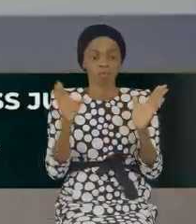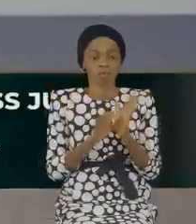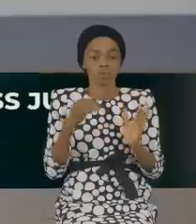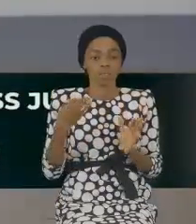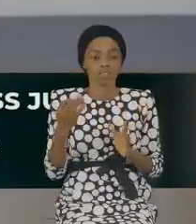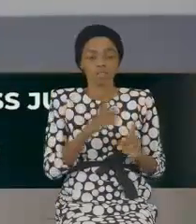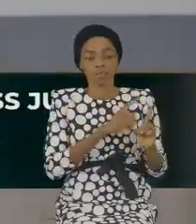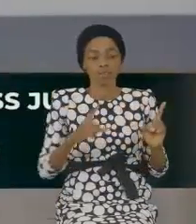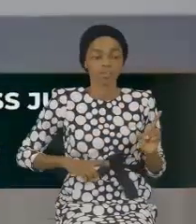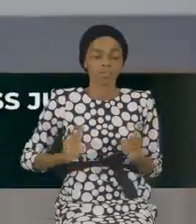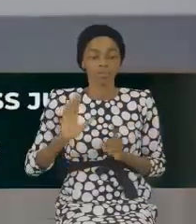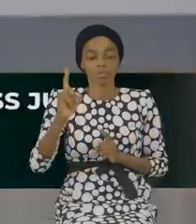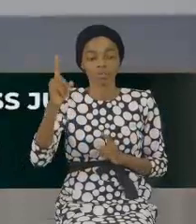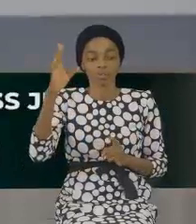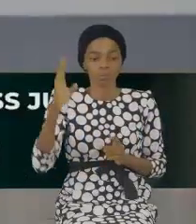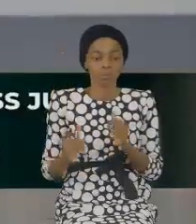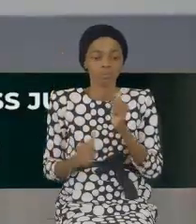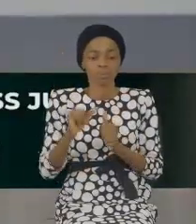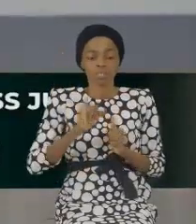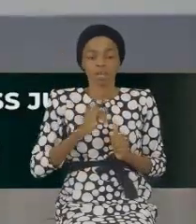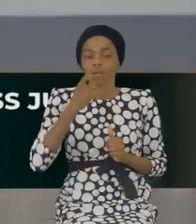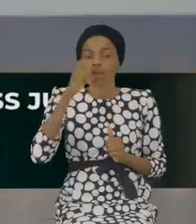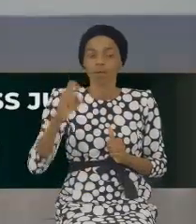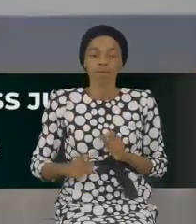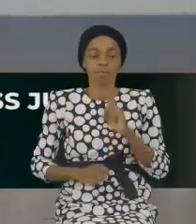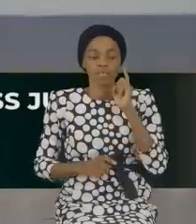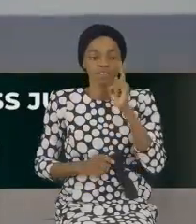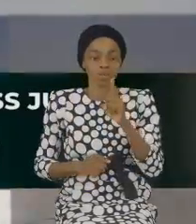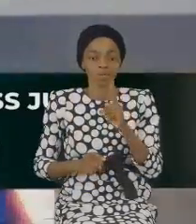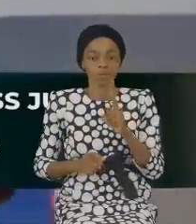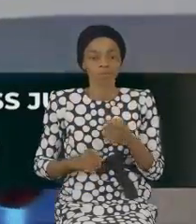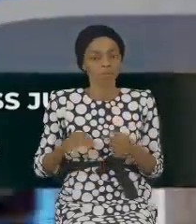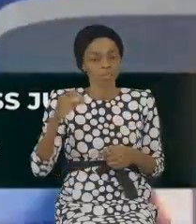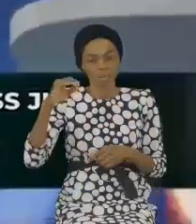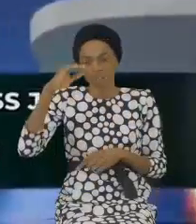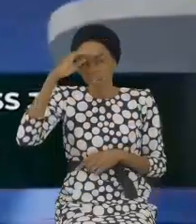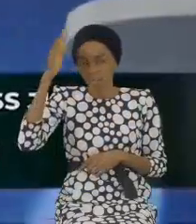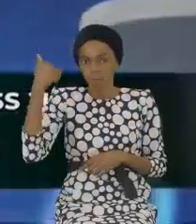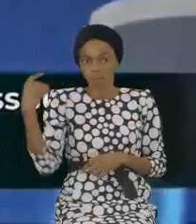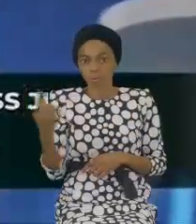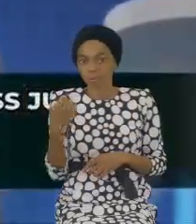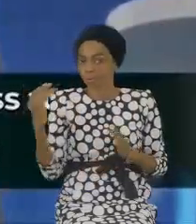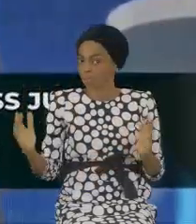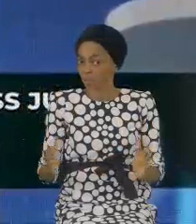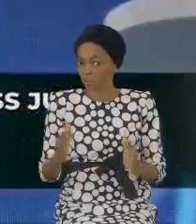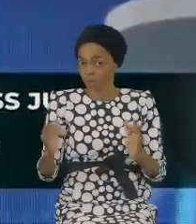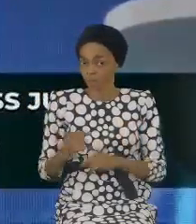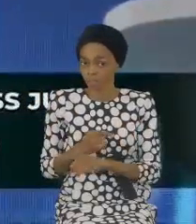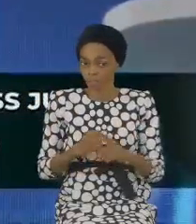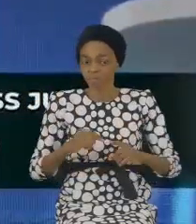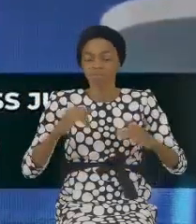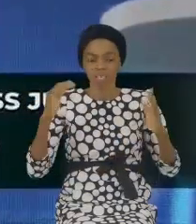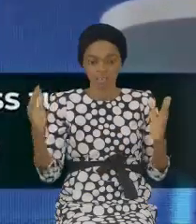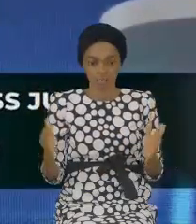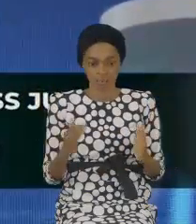the Lord your God, which I command you." He was always encouraging them, always exhorting